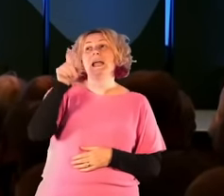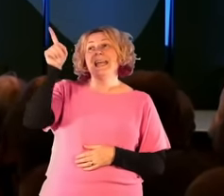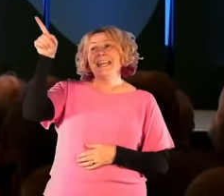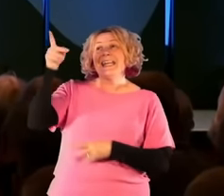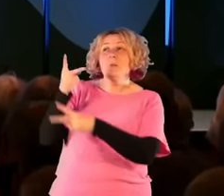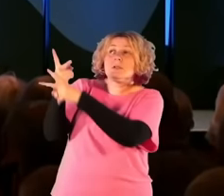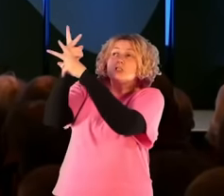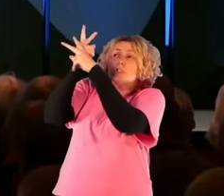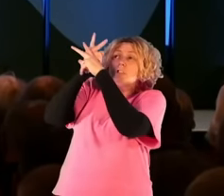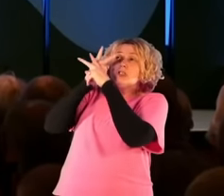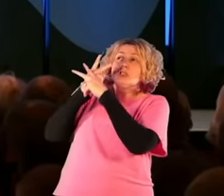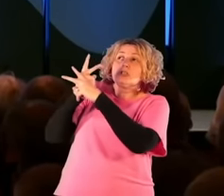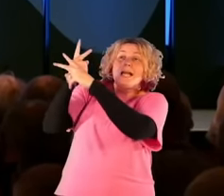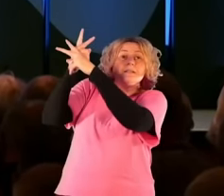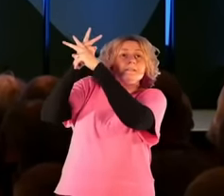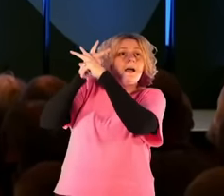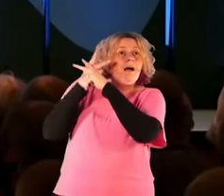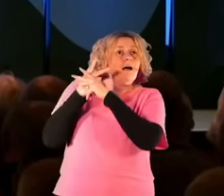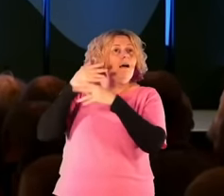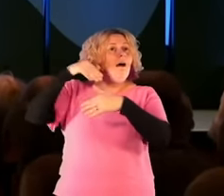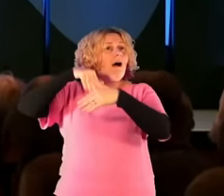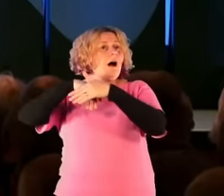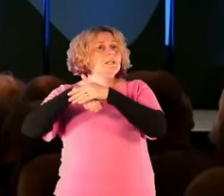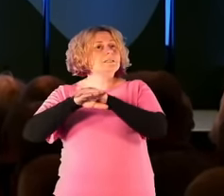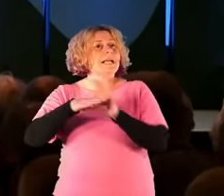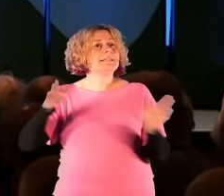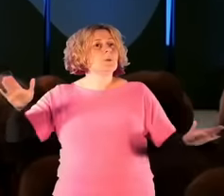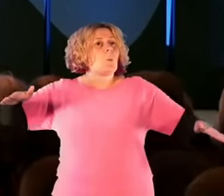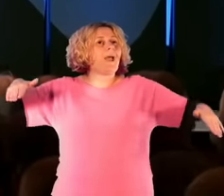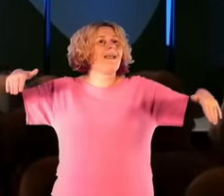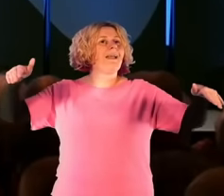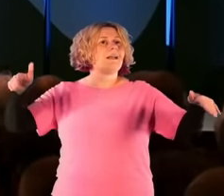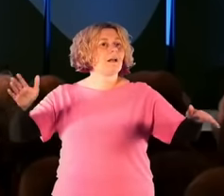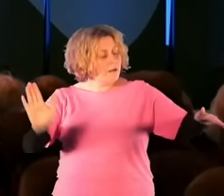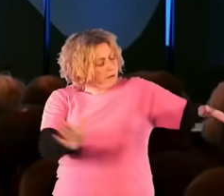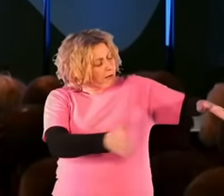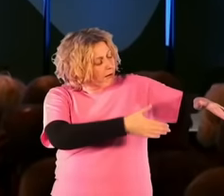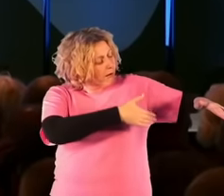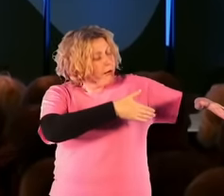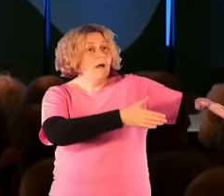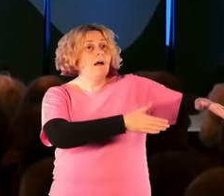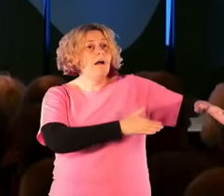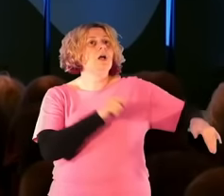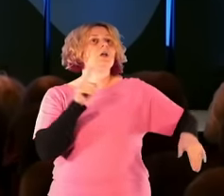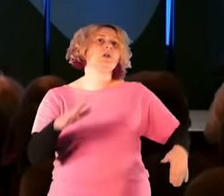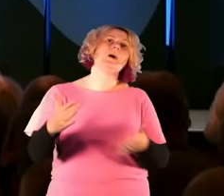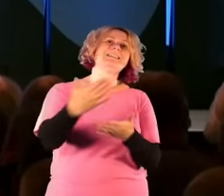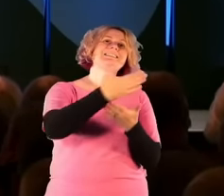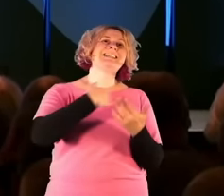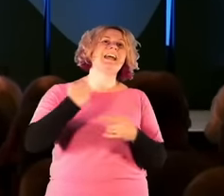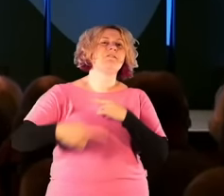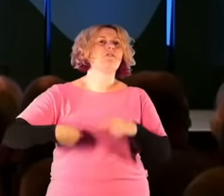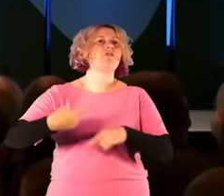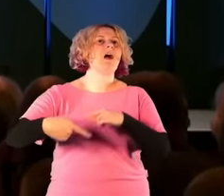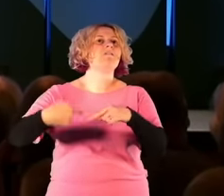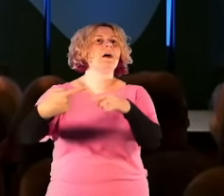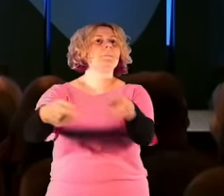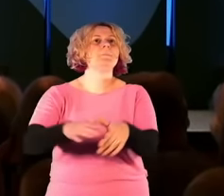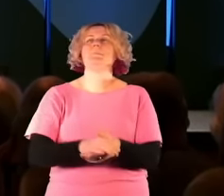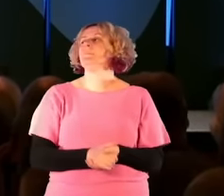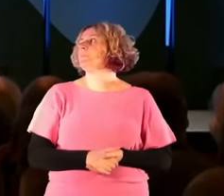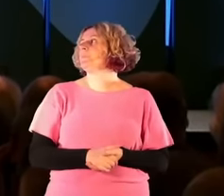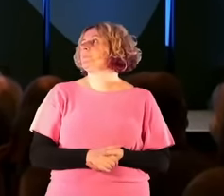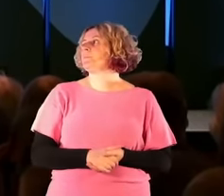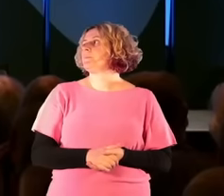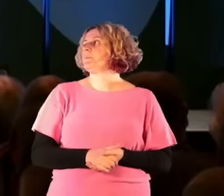under the shadow of his wing. You are safe forever. I think on the first evening, I think we were